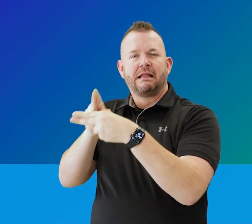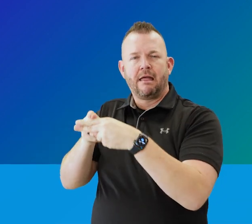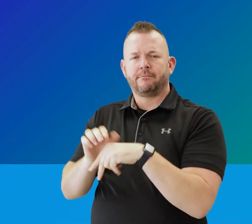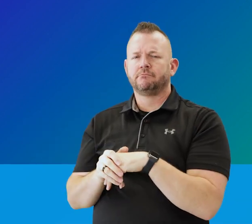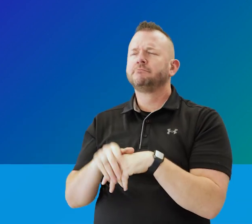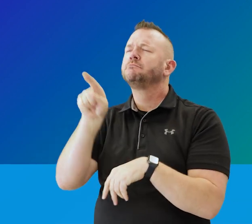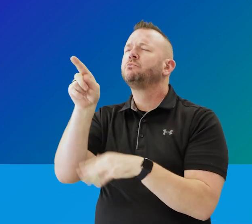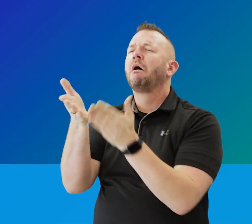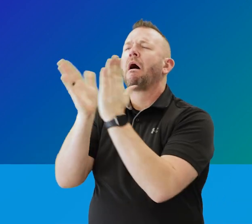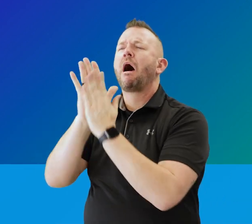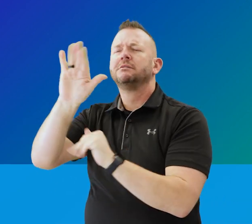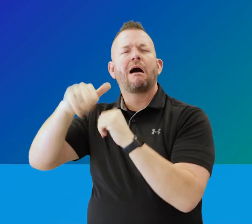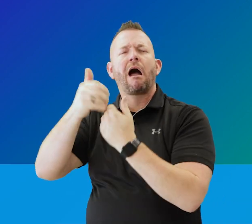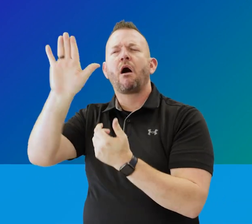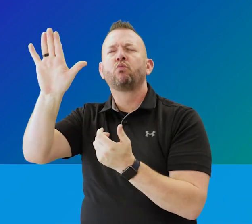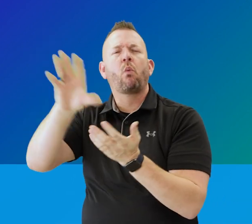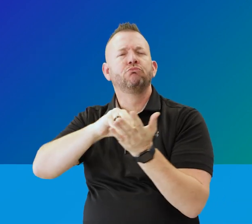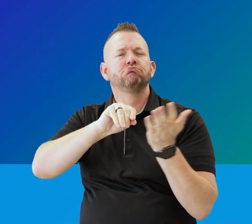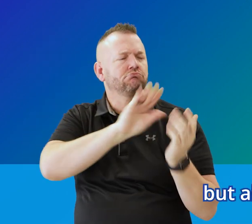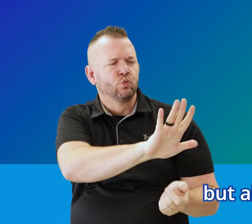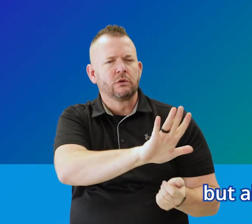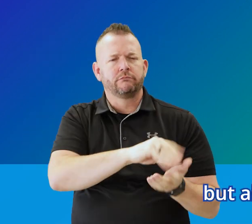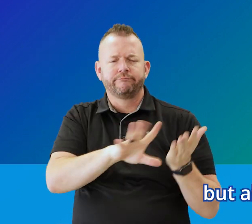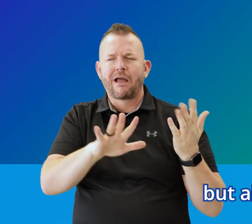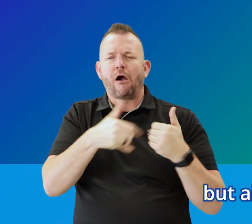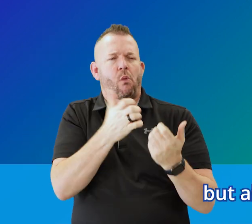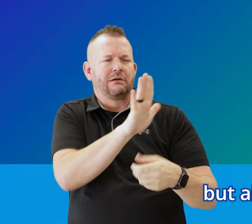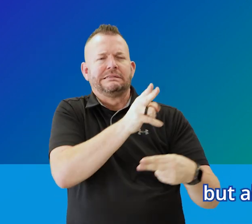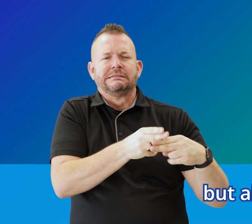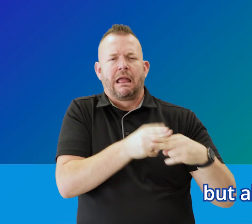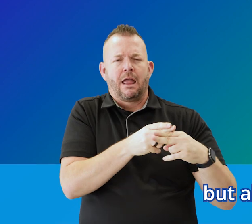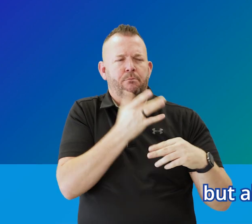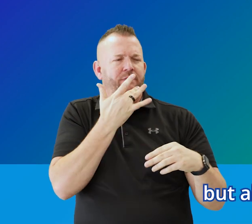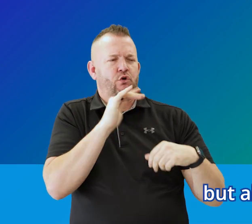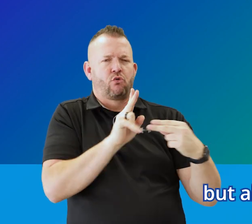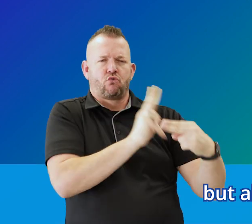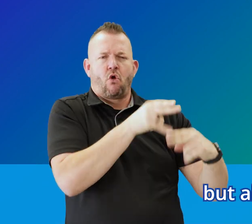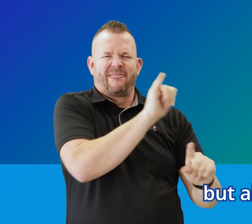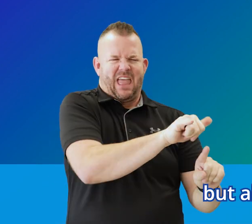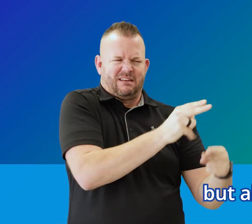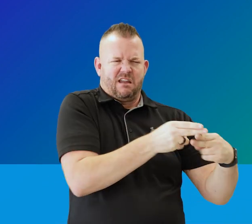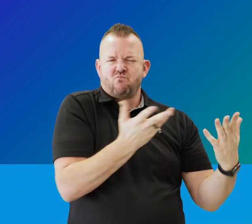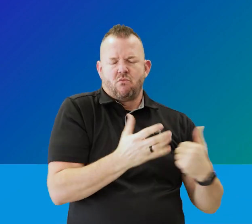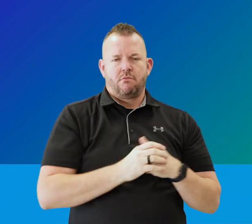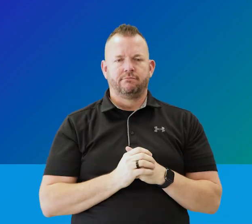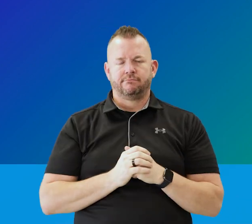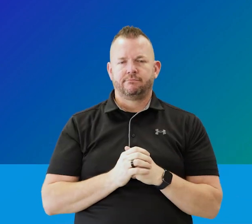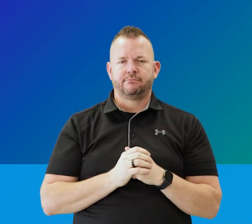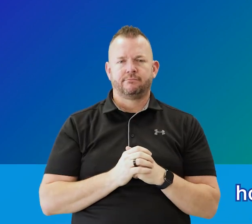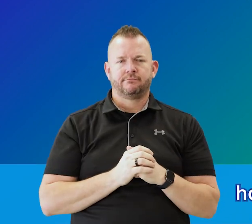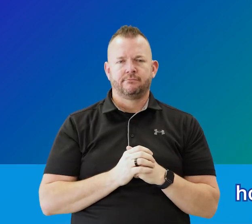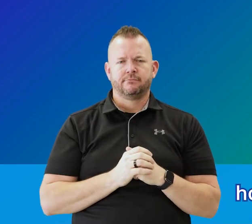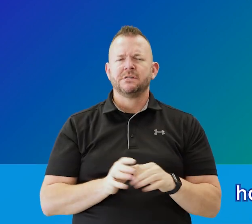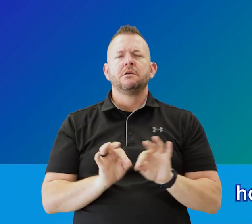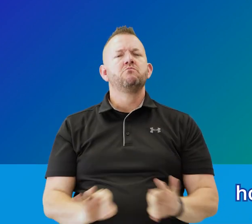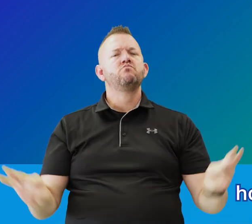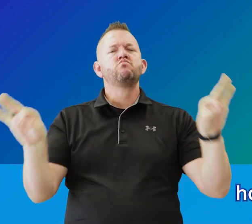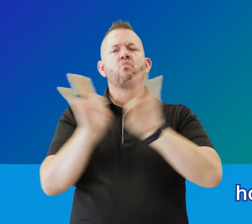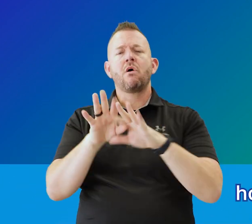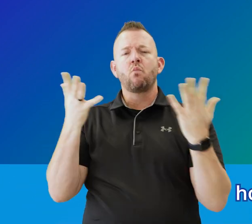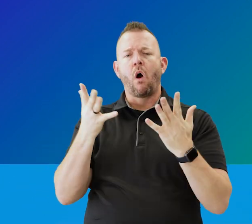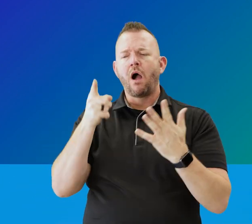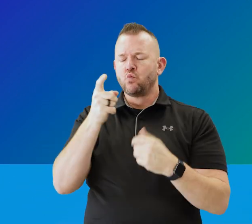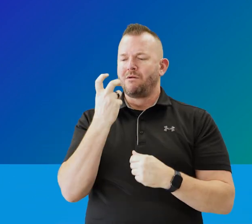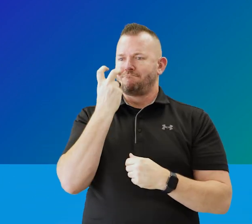like to be referred to, put in that effort, but also ask about the student's name. It's important to learn how to pronounce